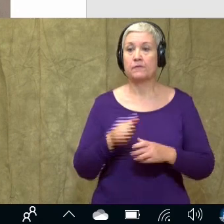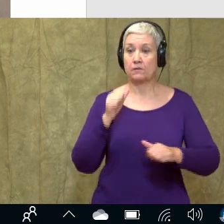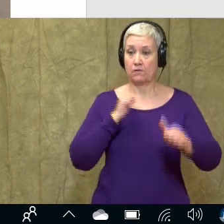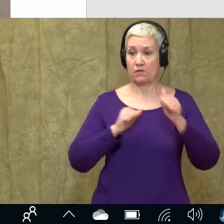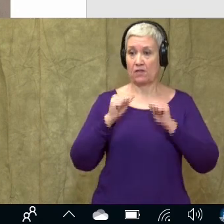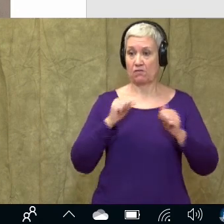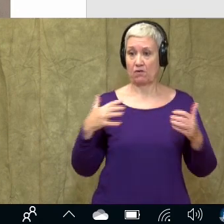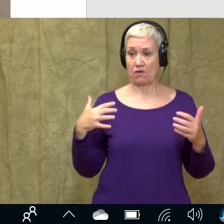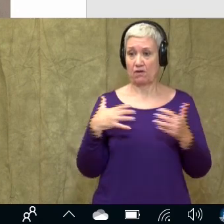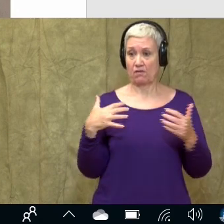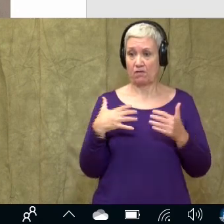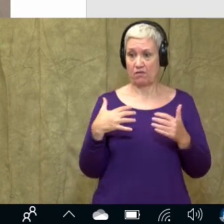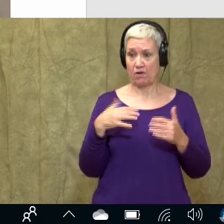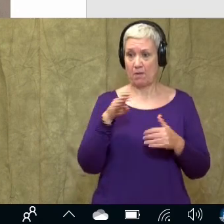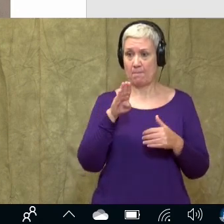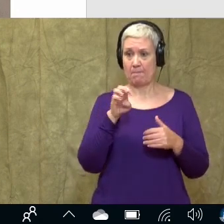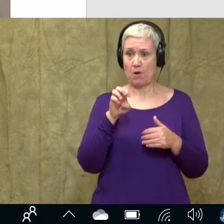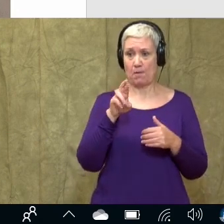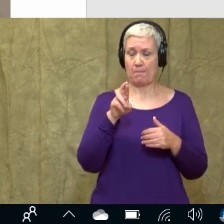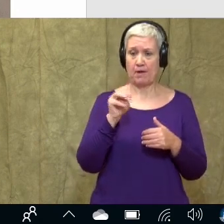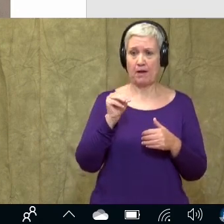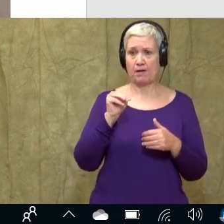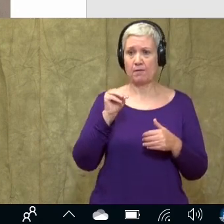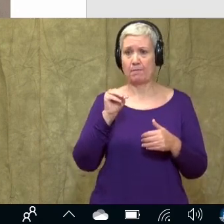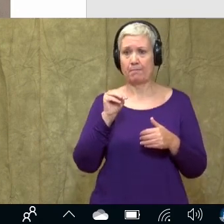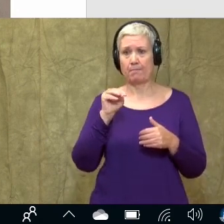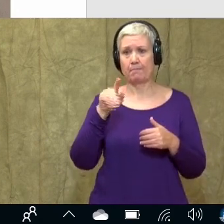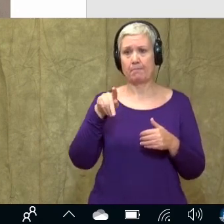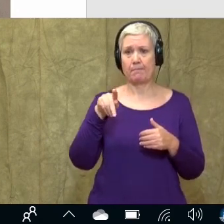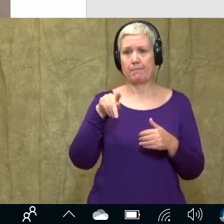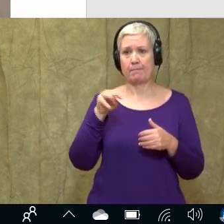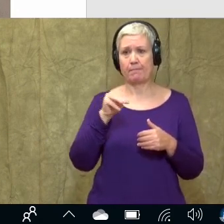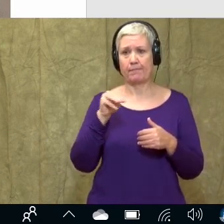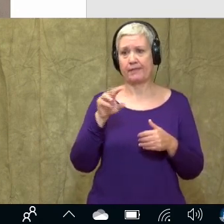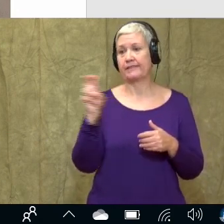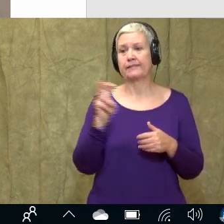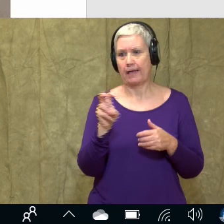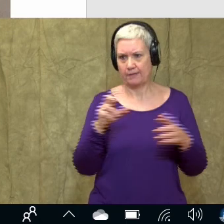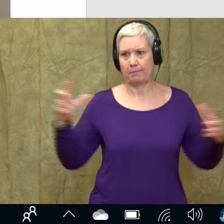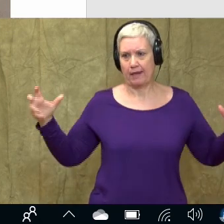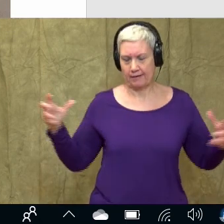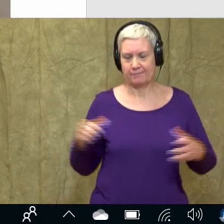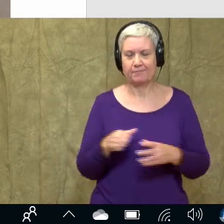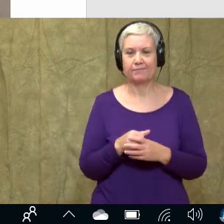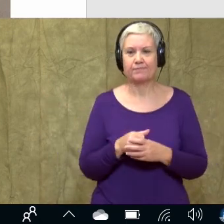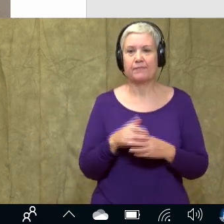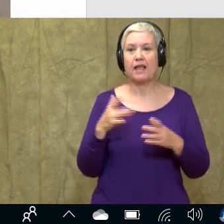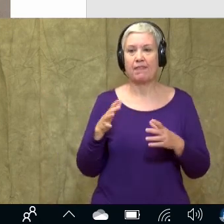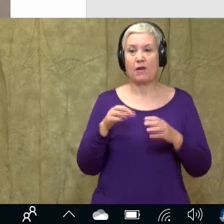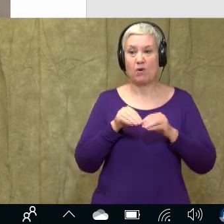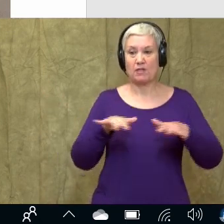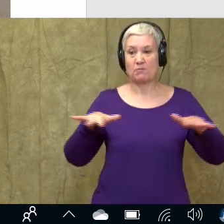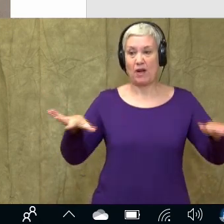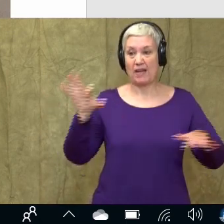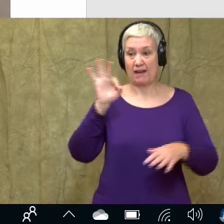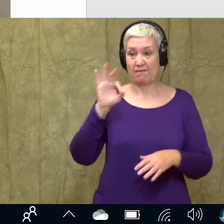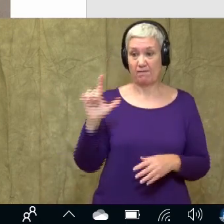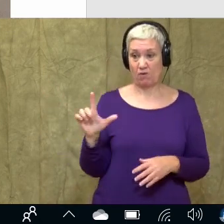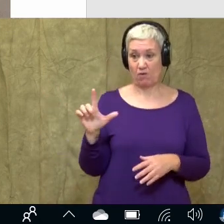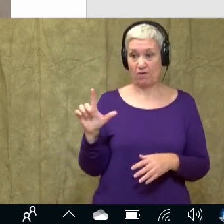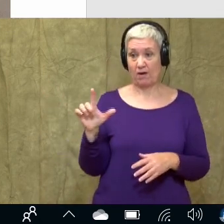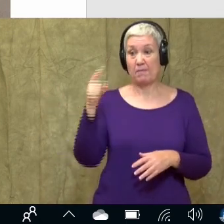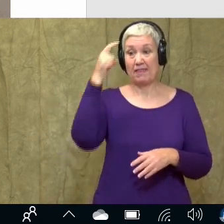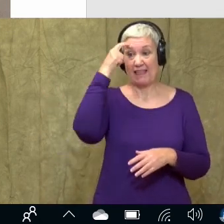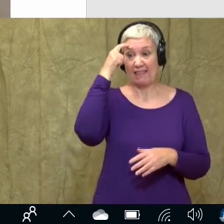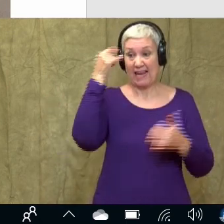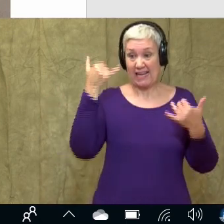Scientists fear that Burmese pythons, already known to be breeding in South Florida, could spread through much of the southern